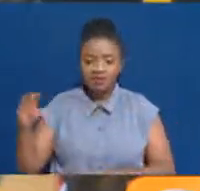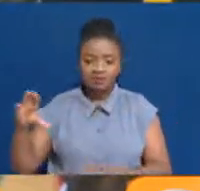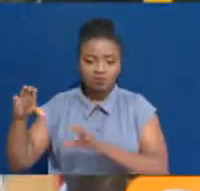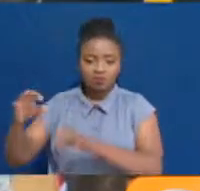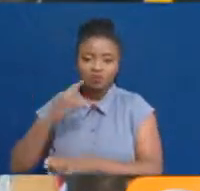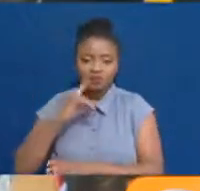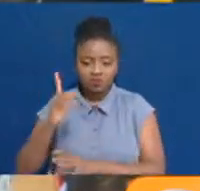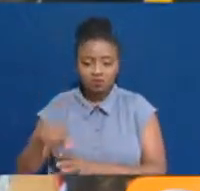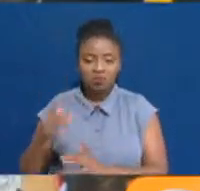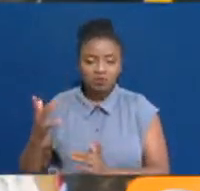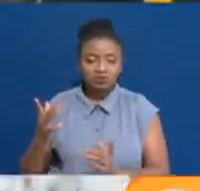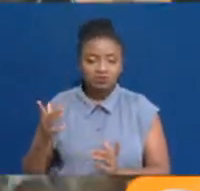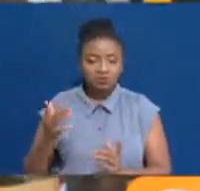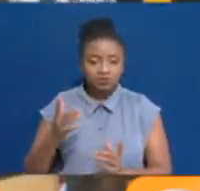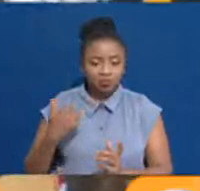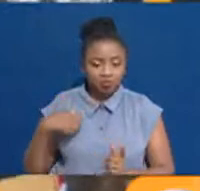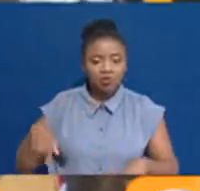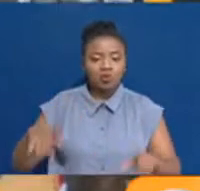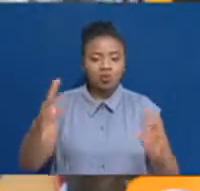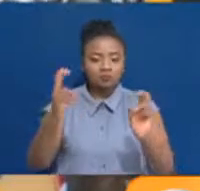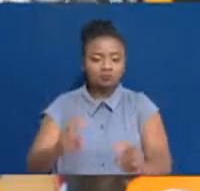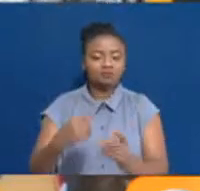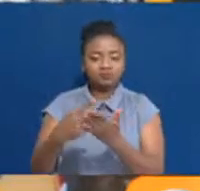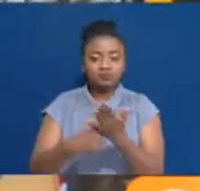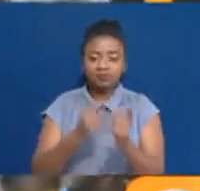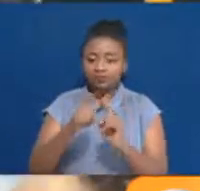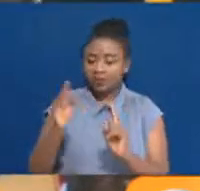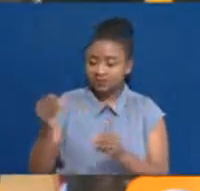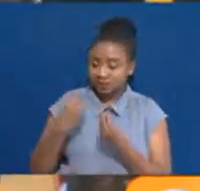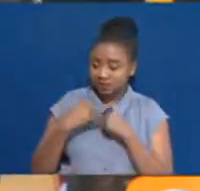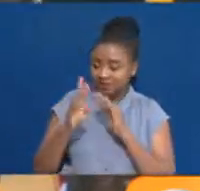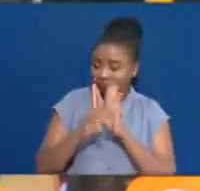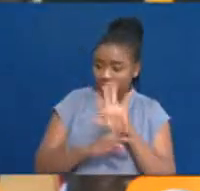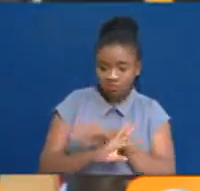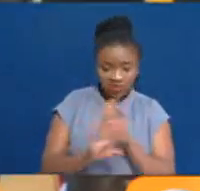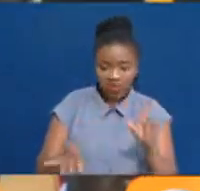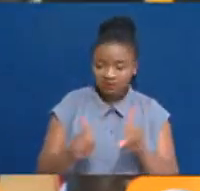kwetu, lakini usipokuwa tayari